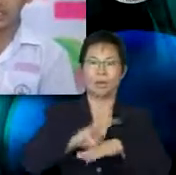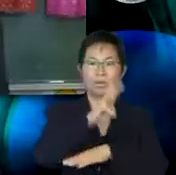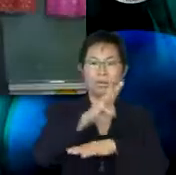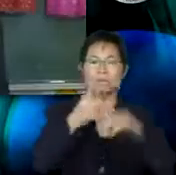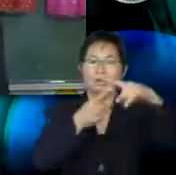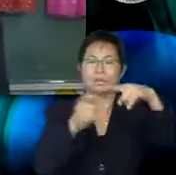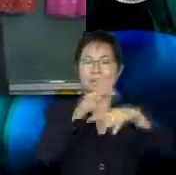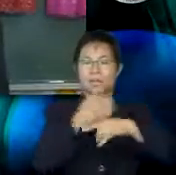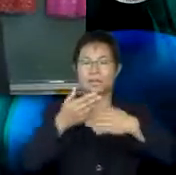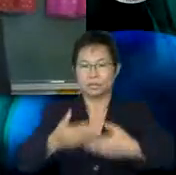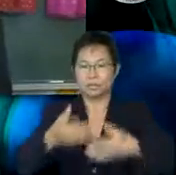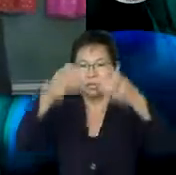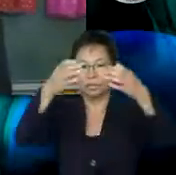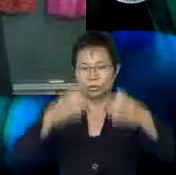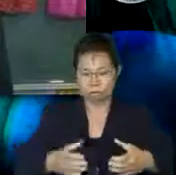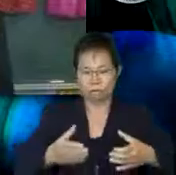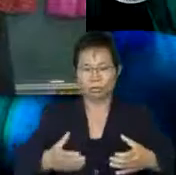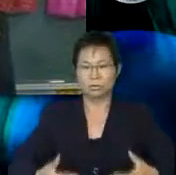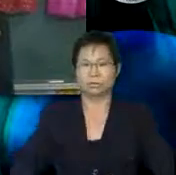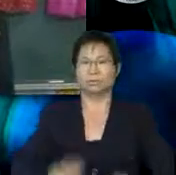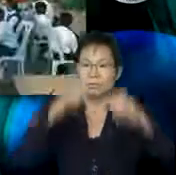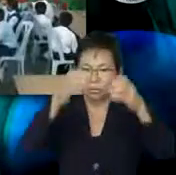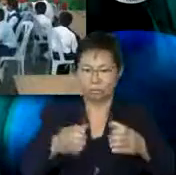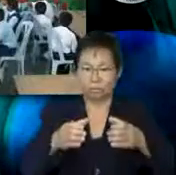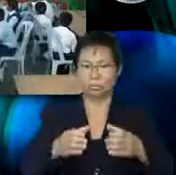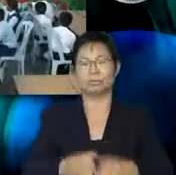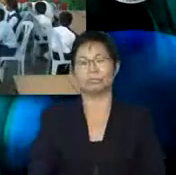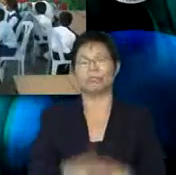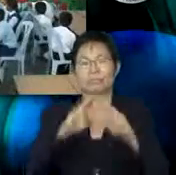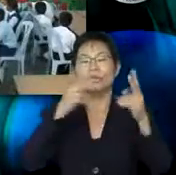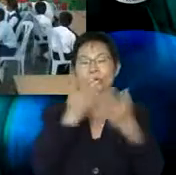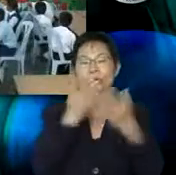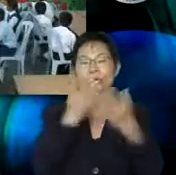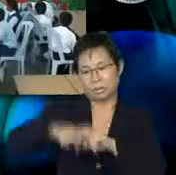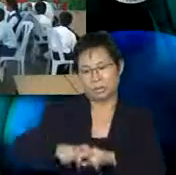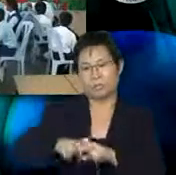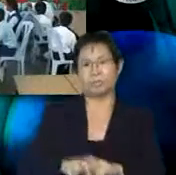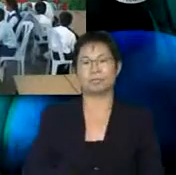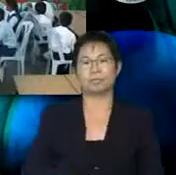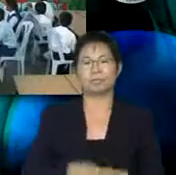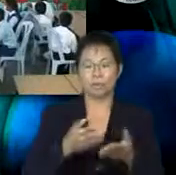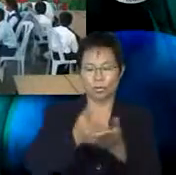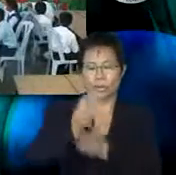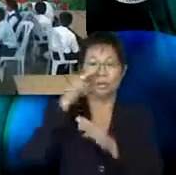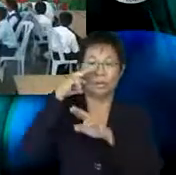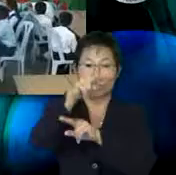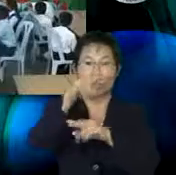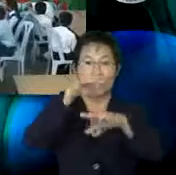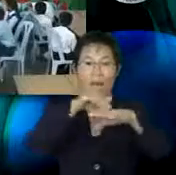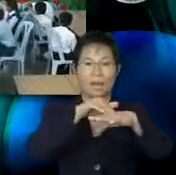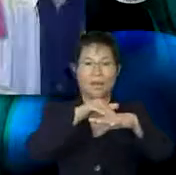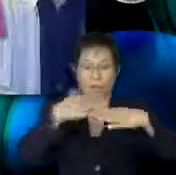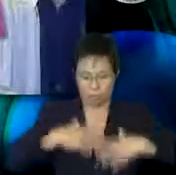I wear a t-shirt and a shirt. Very good. Sit down. Alright. Can you look at the clothing here?